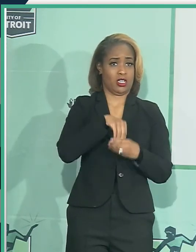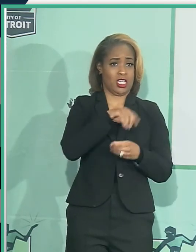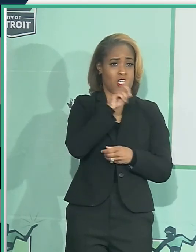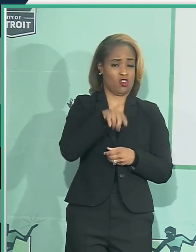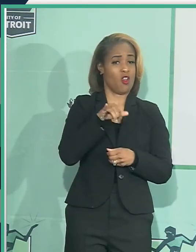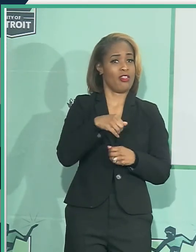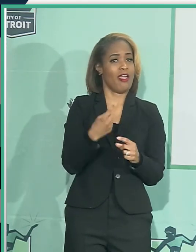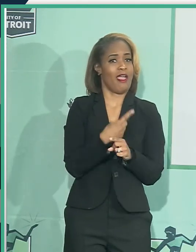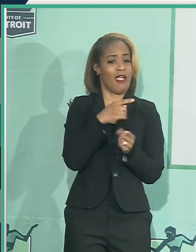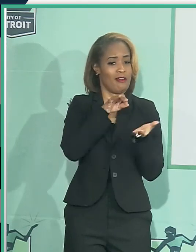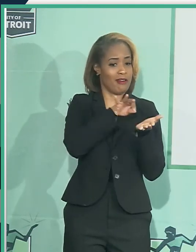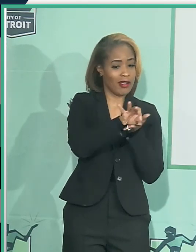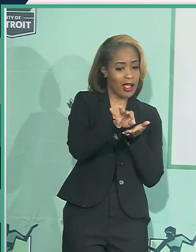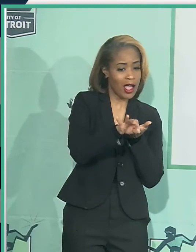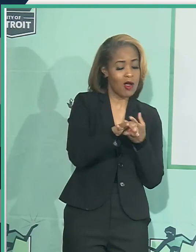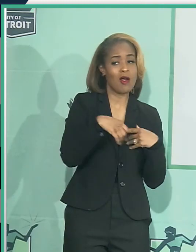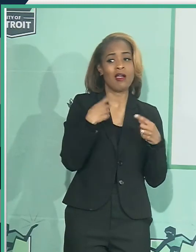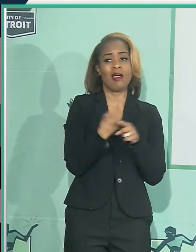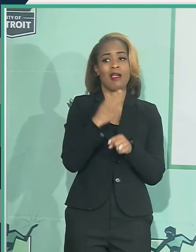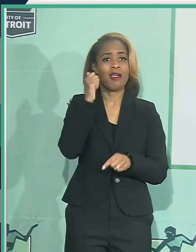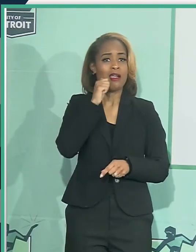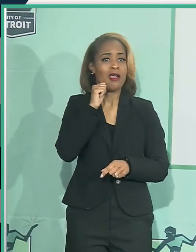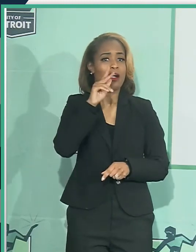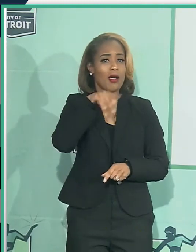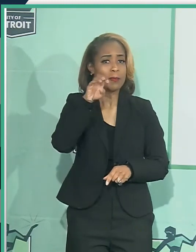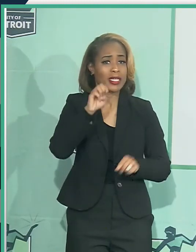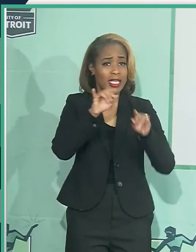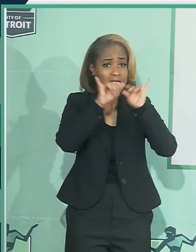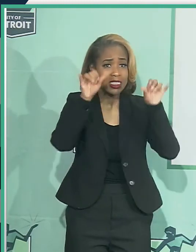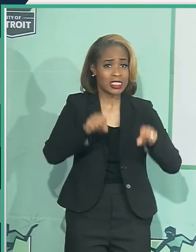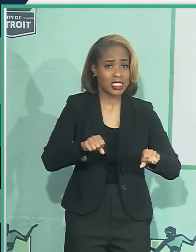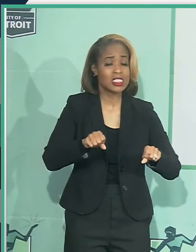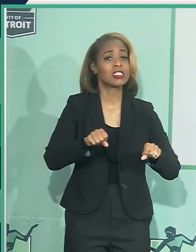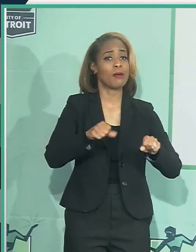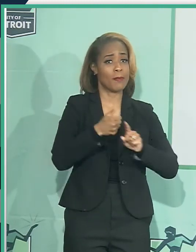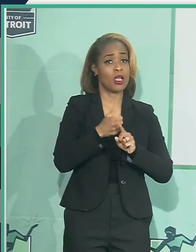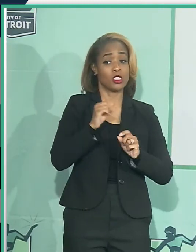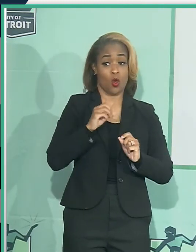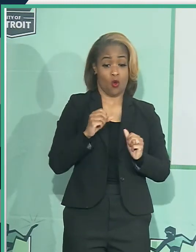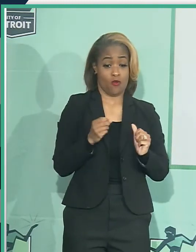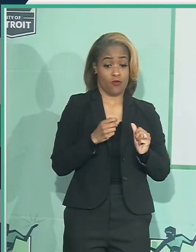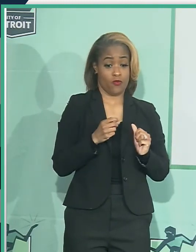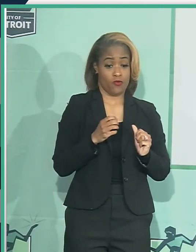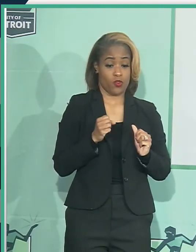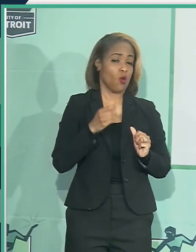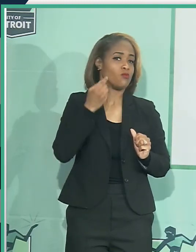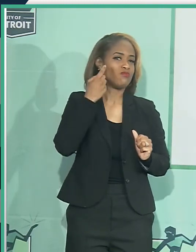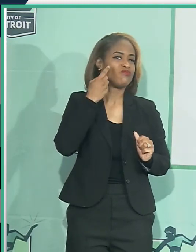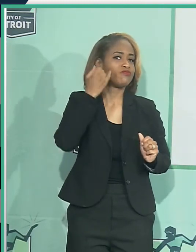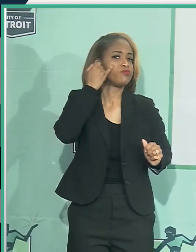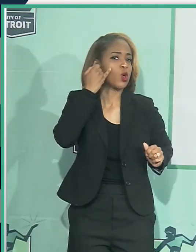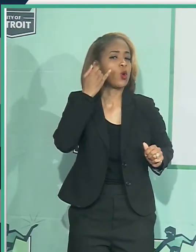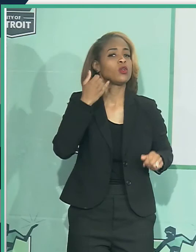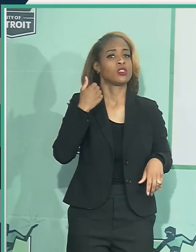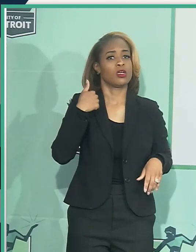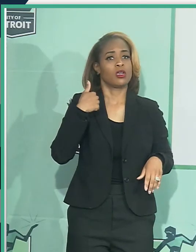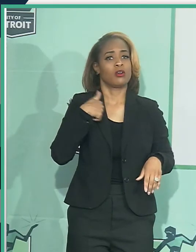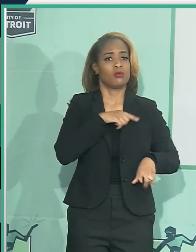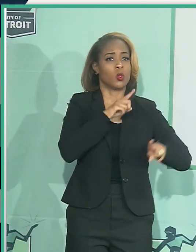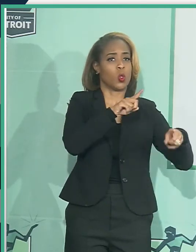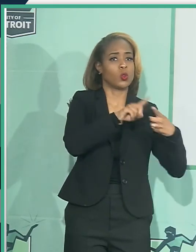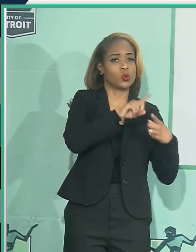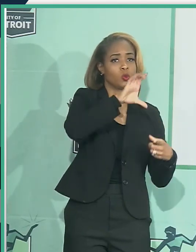accurate count. It's an accurate daily updated system. So let's say, for example, we're going to